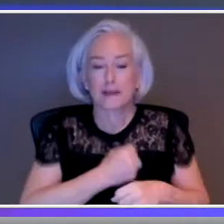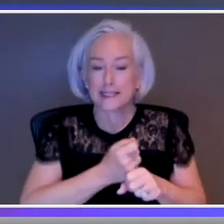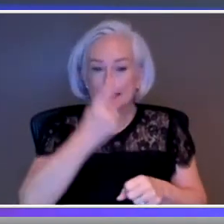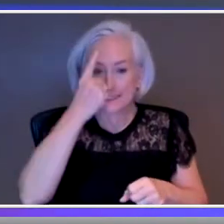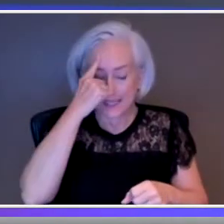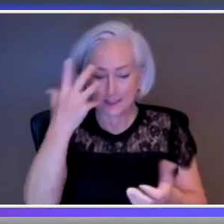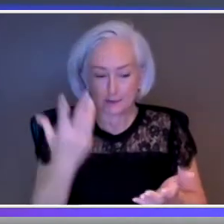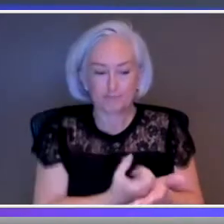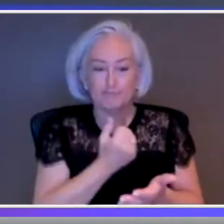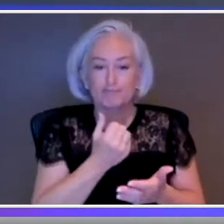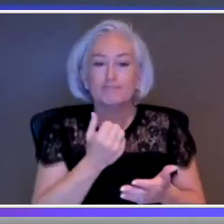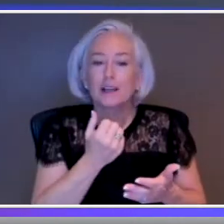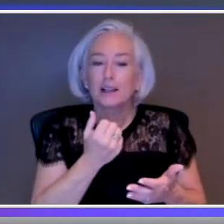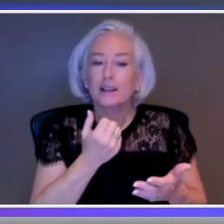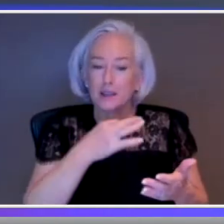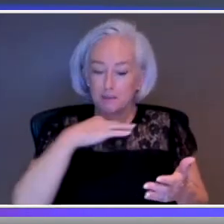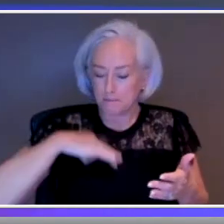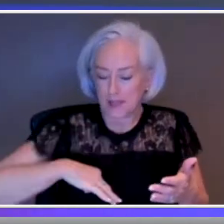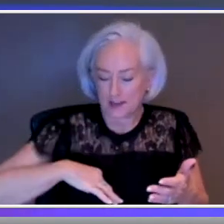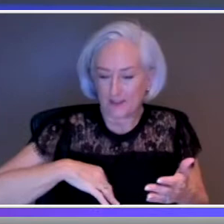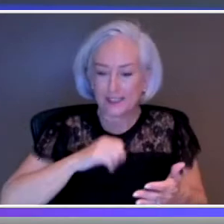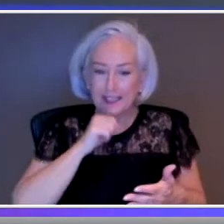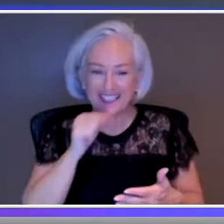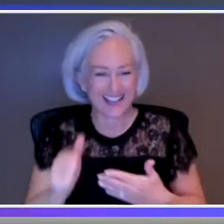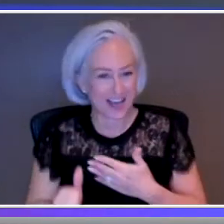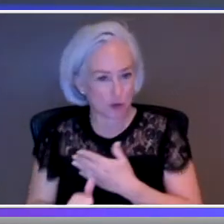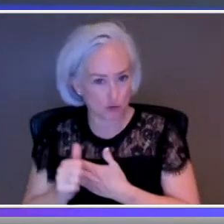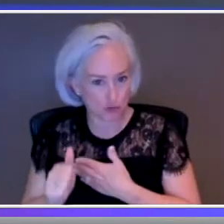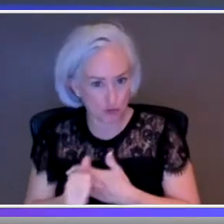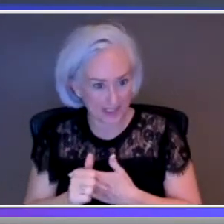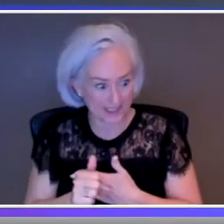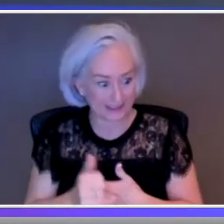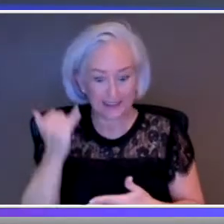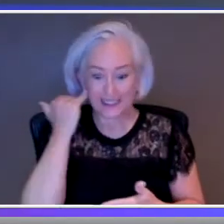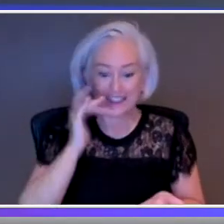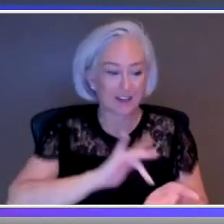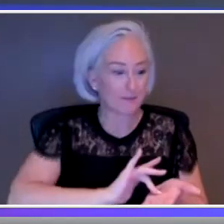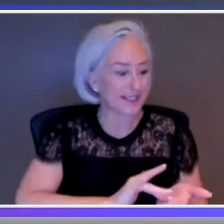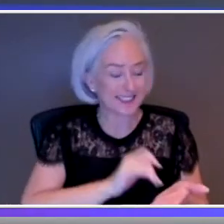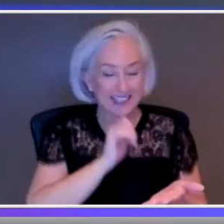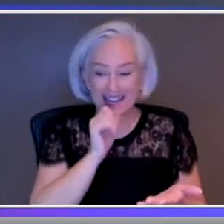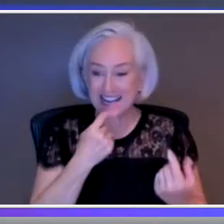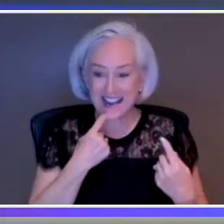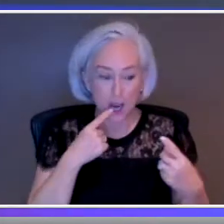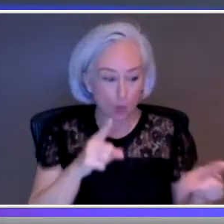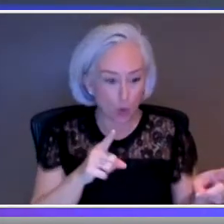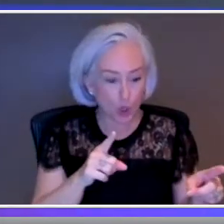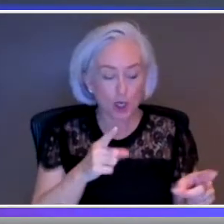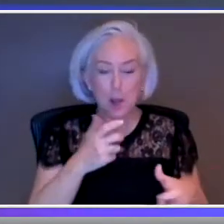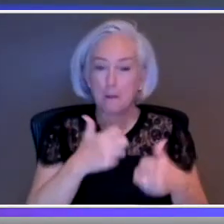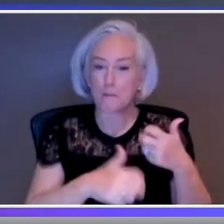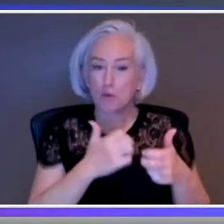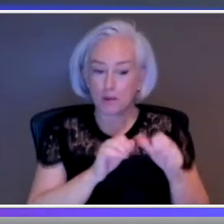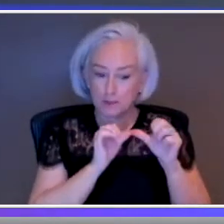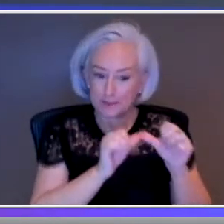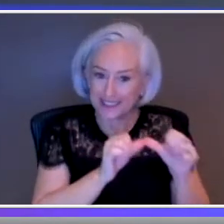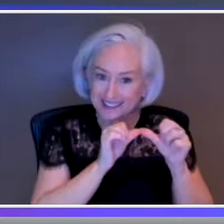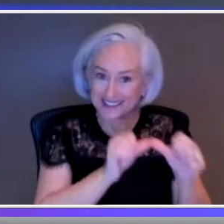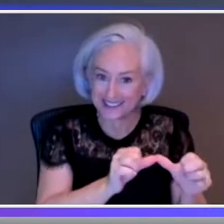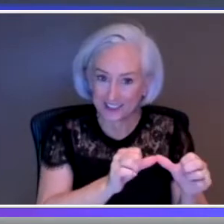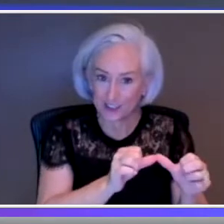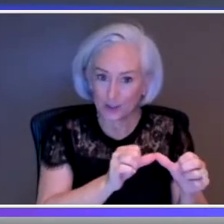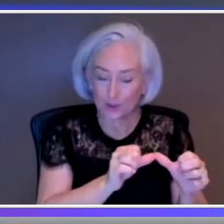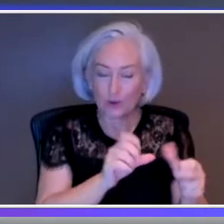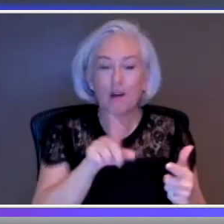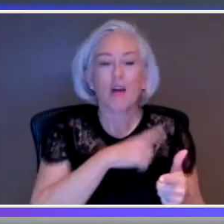any other procedure. Oh, so okay. if the medications don't work and you continue to have your problems, that's when we'll usually move on to try